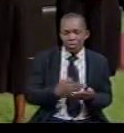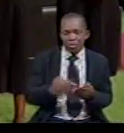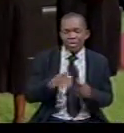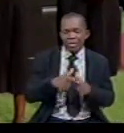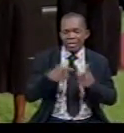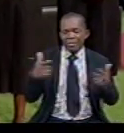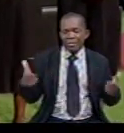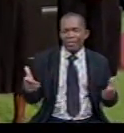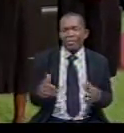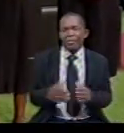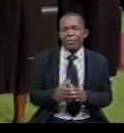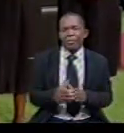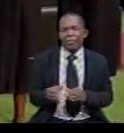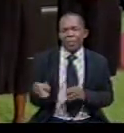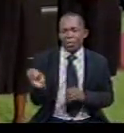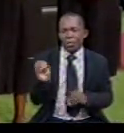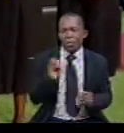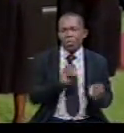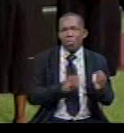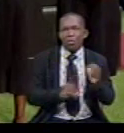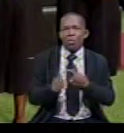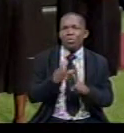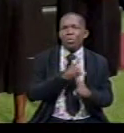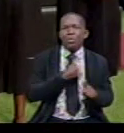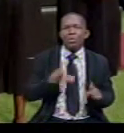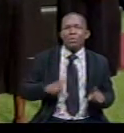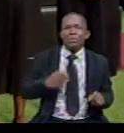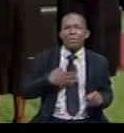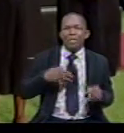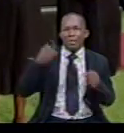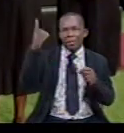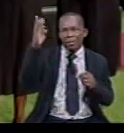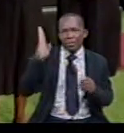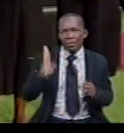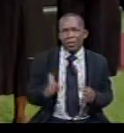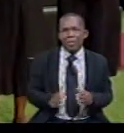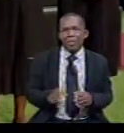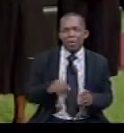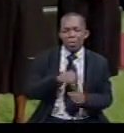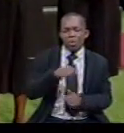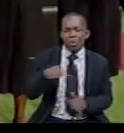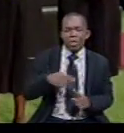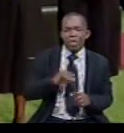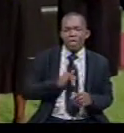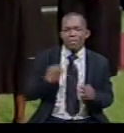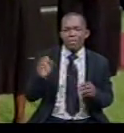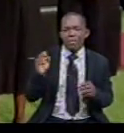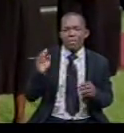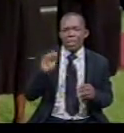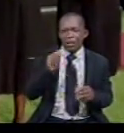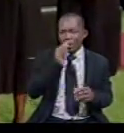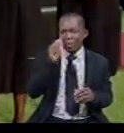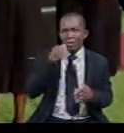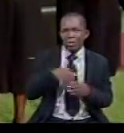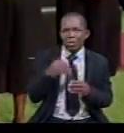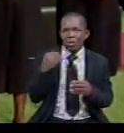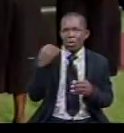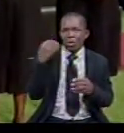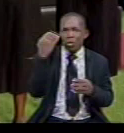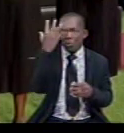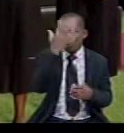Oh Lord my God, when I in